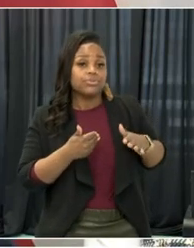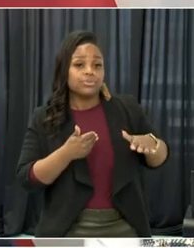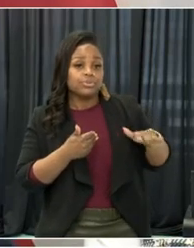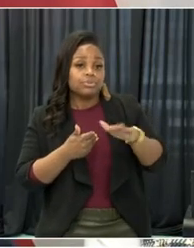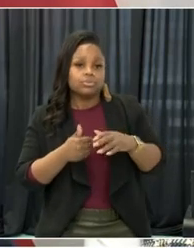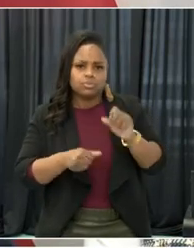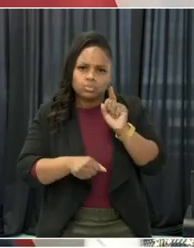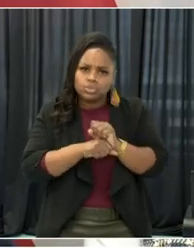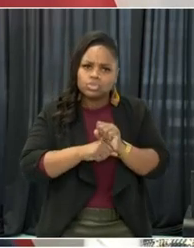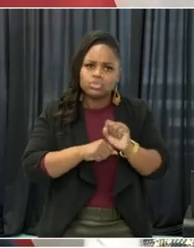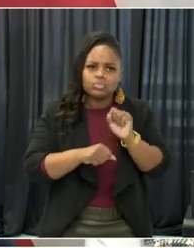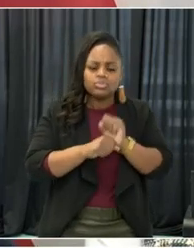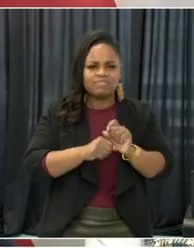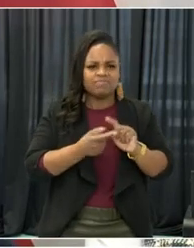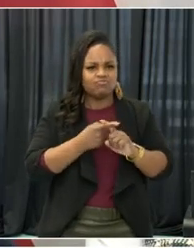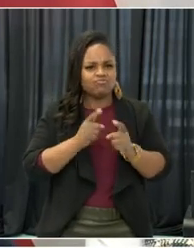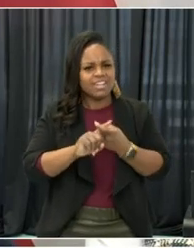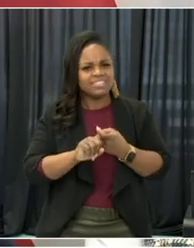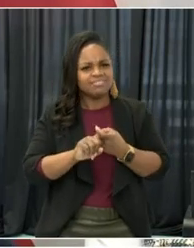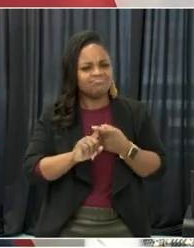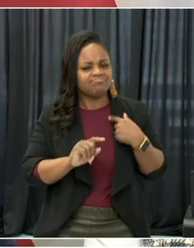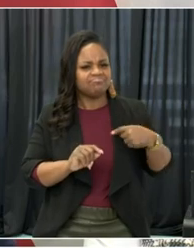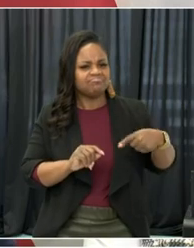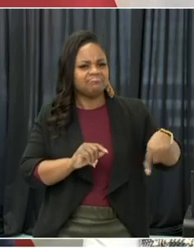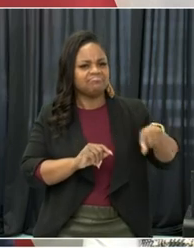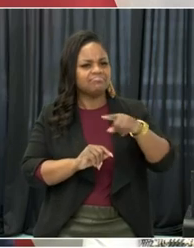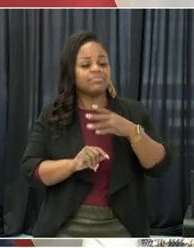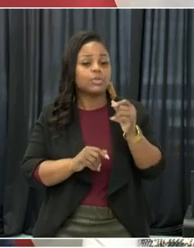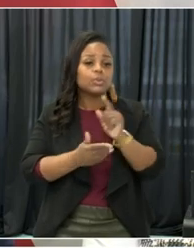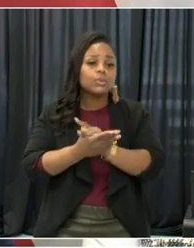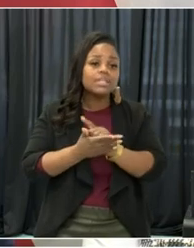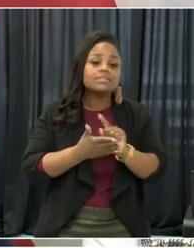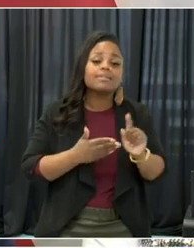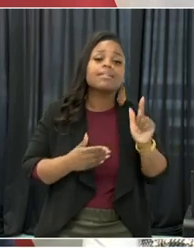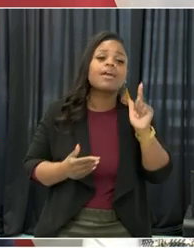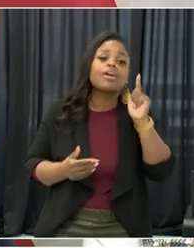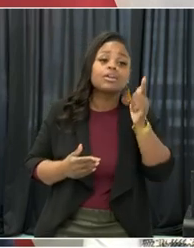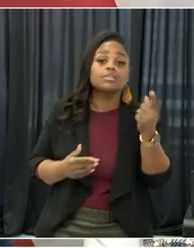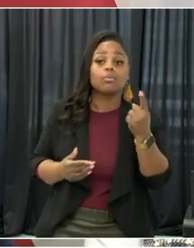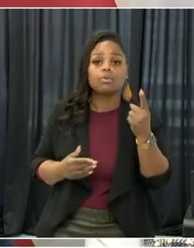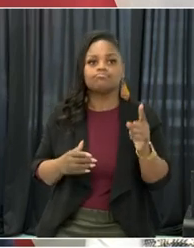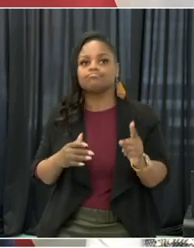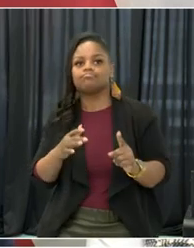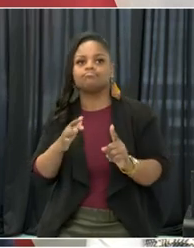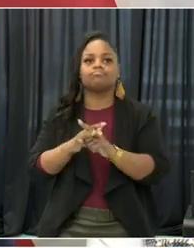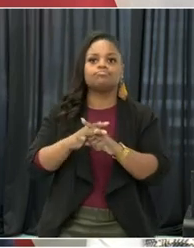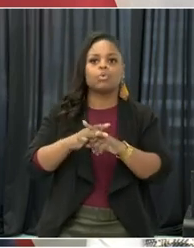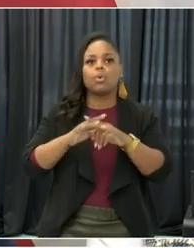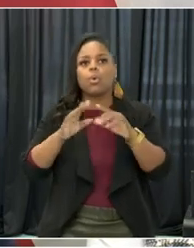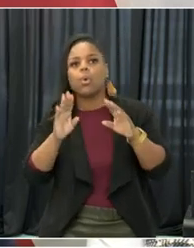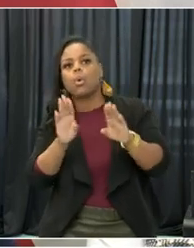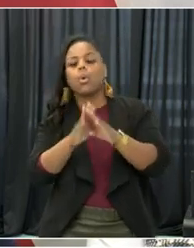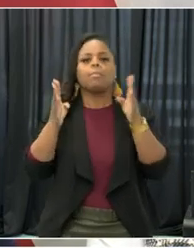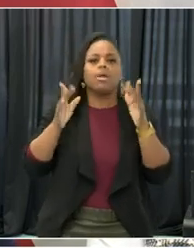and a couple of weeks ago, somebody walked up to the doors of the recreation center and shot into it while our employees were there.